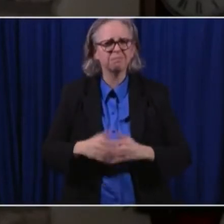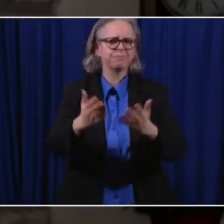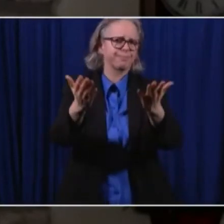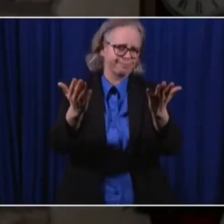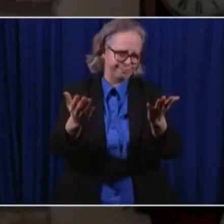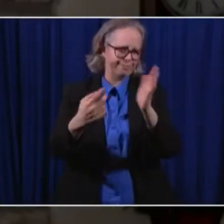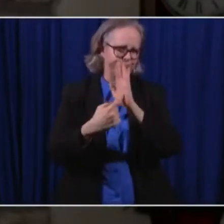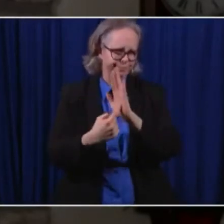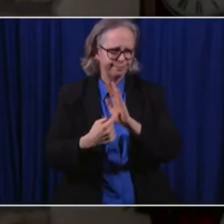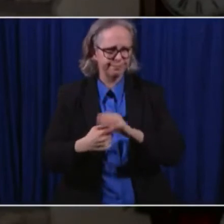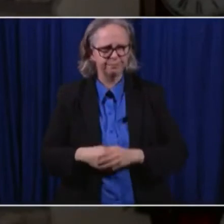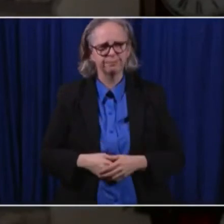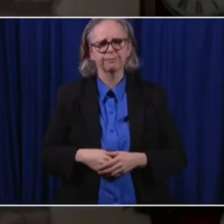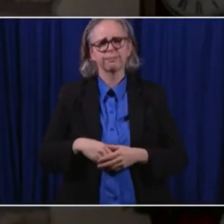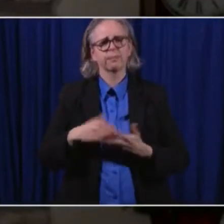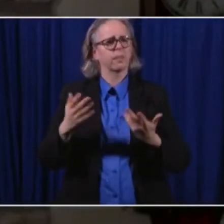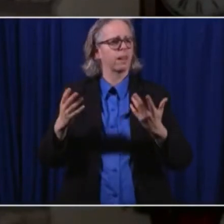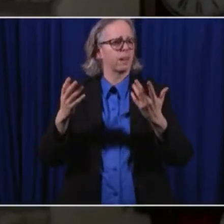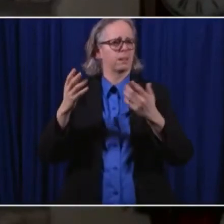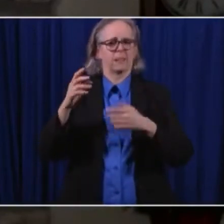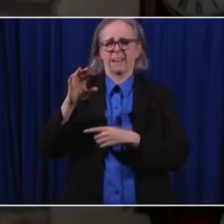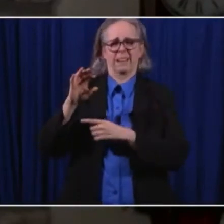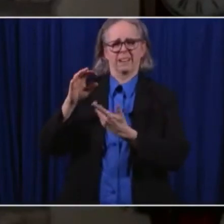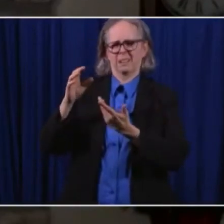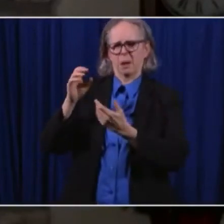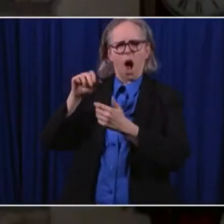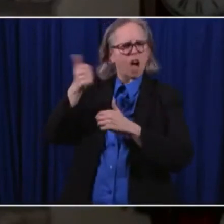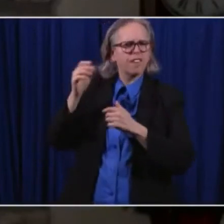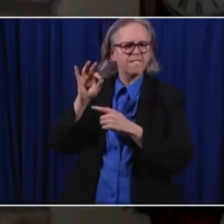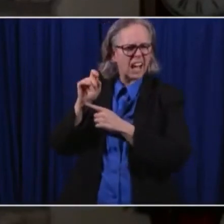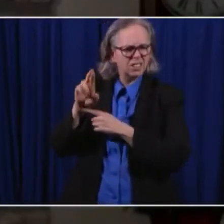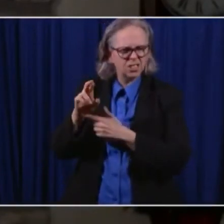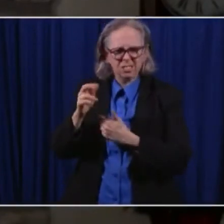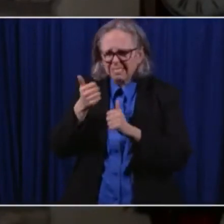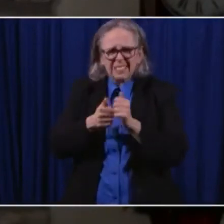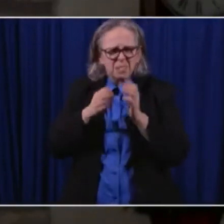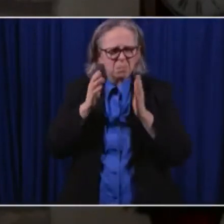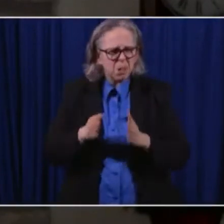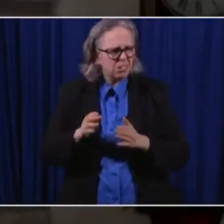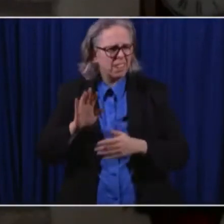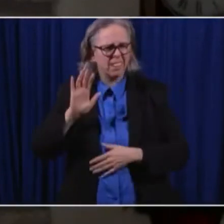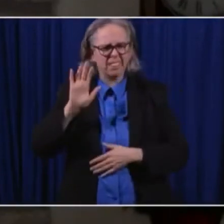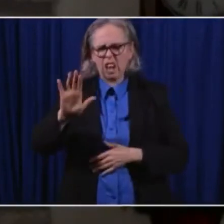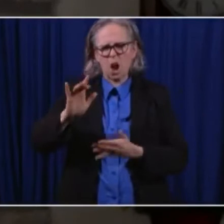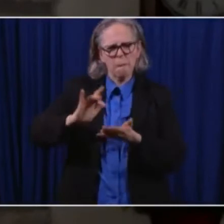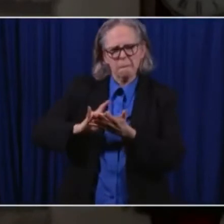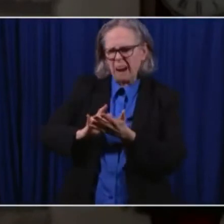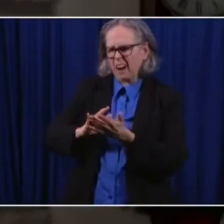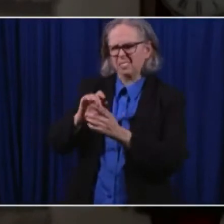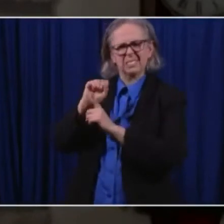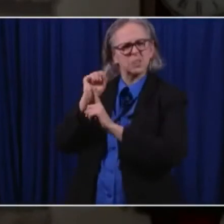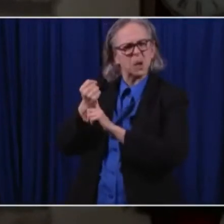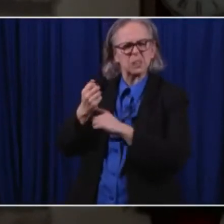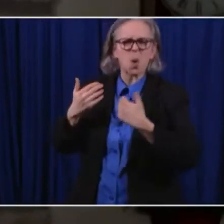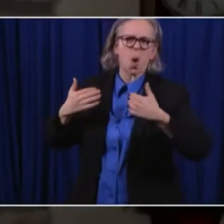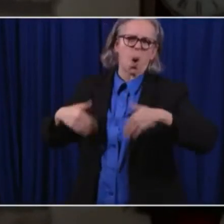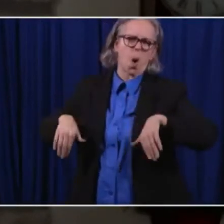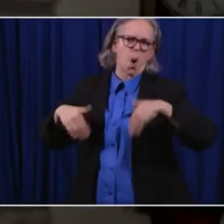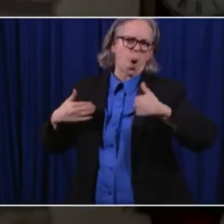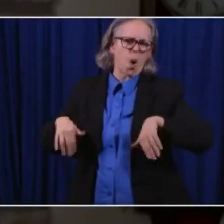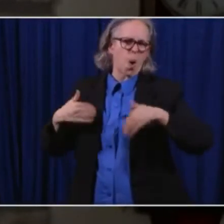situation and their own medical condition. That's going to be very difficult to be